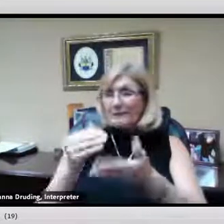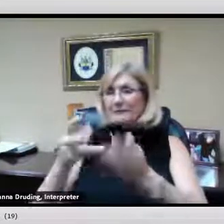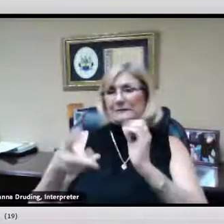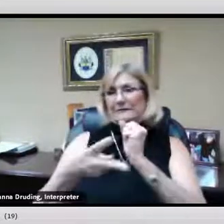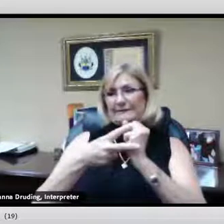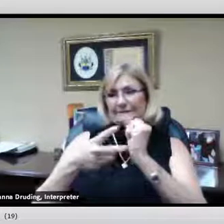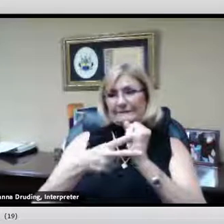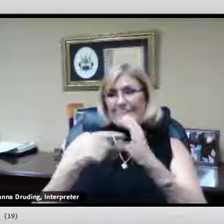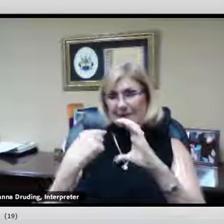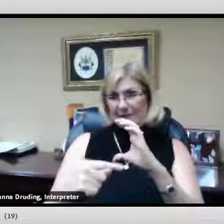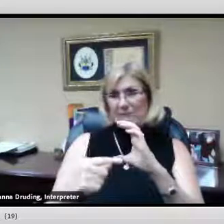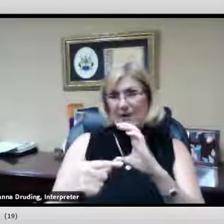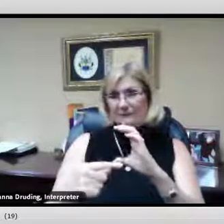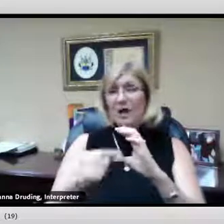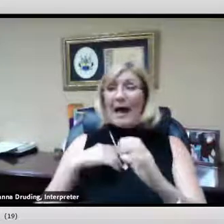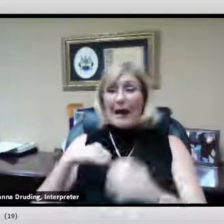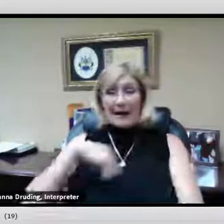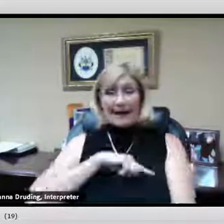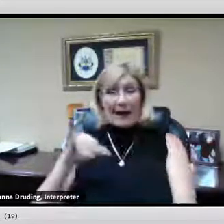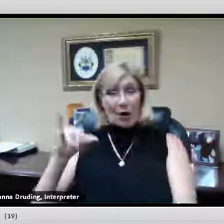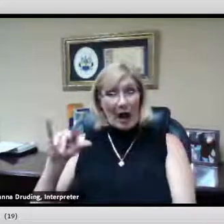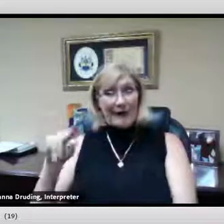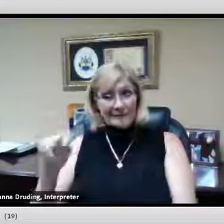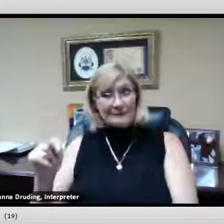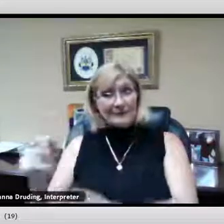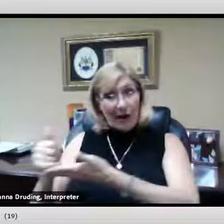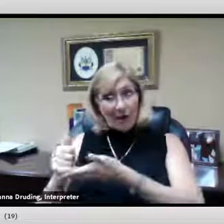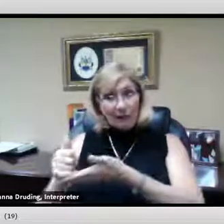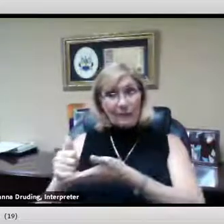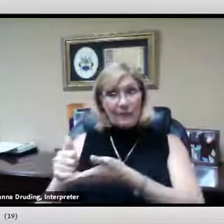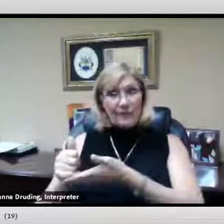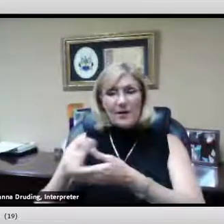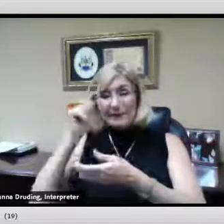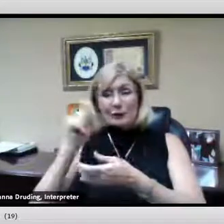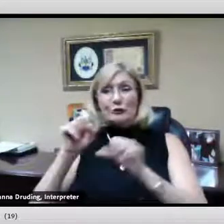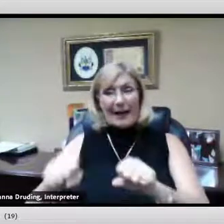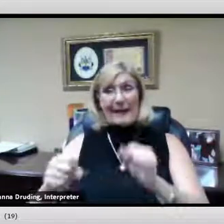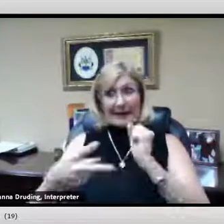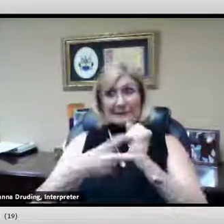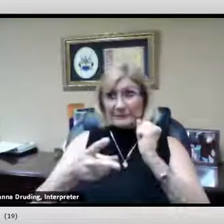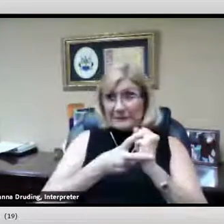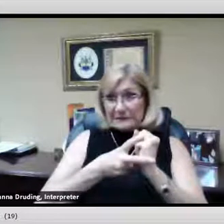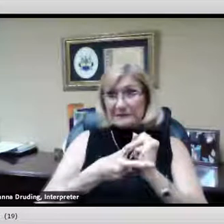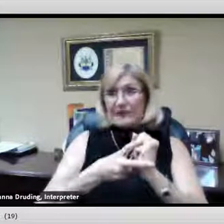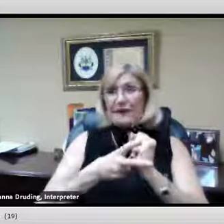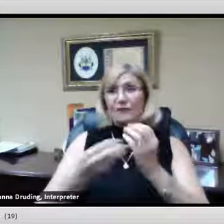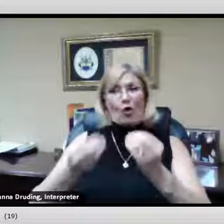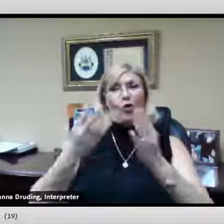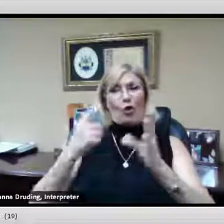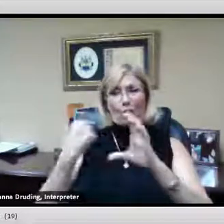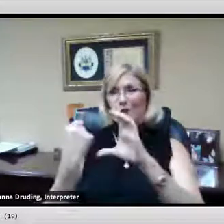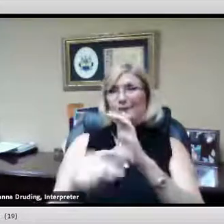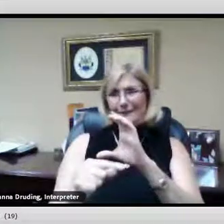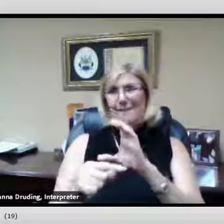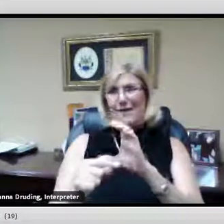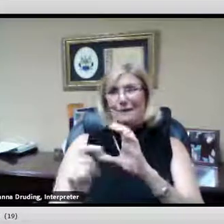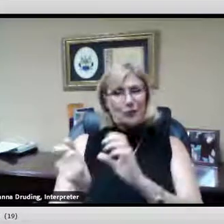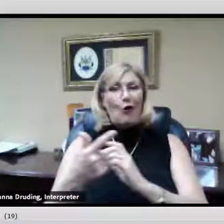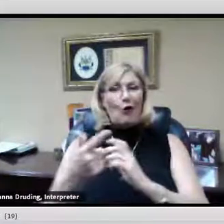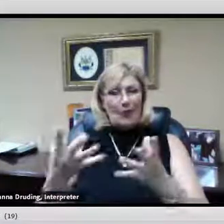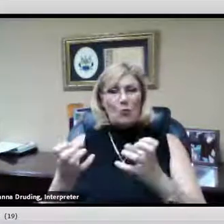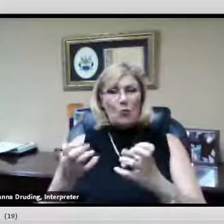department is very helpful and allows me to save as much email as I want. You can imagine over 17 years of systems